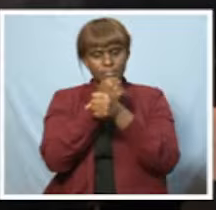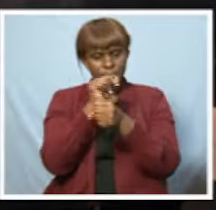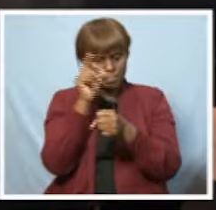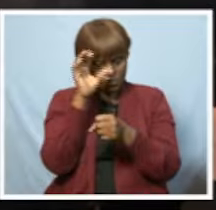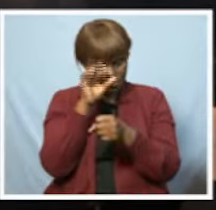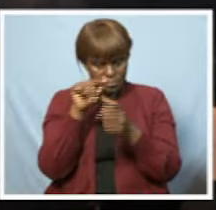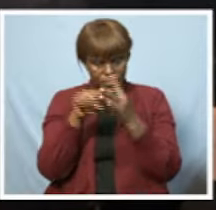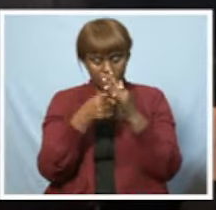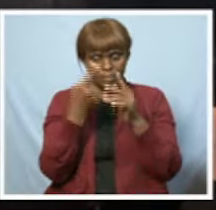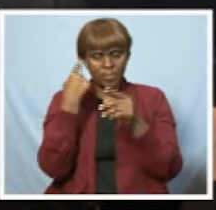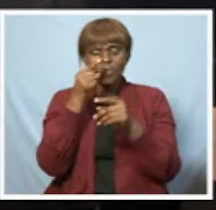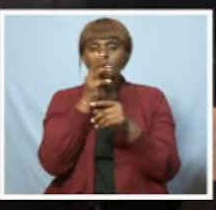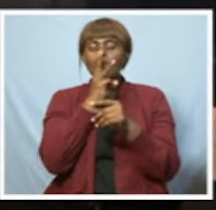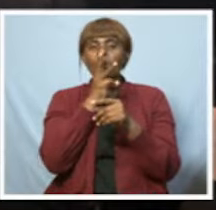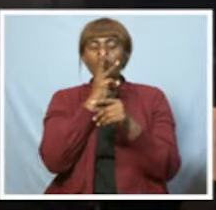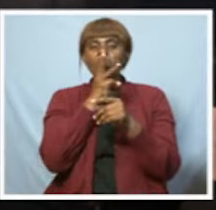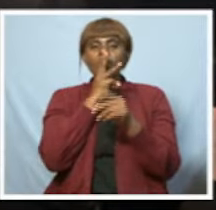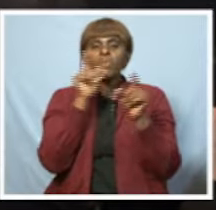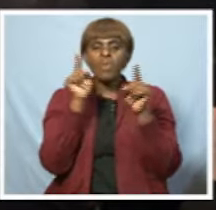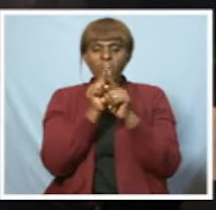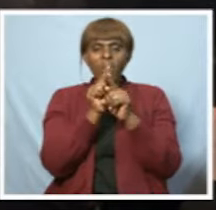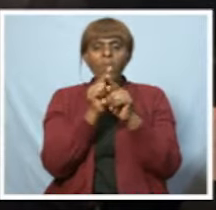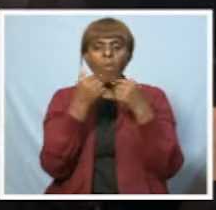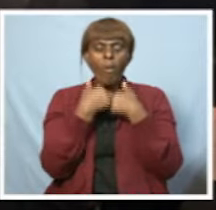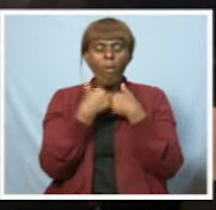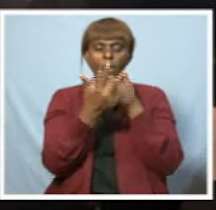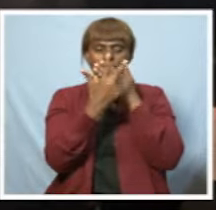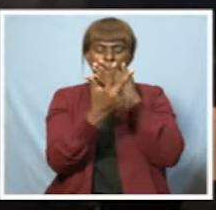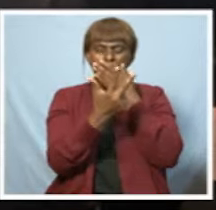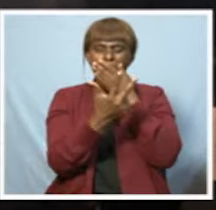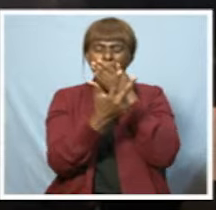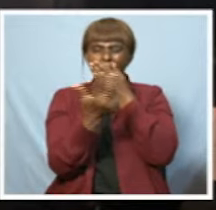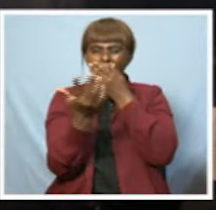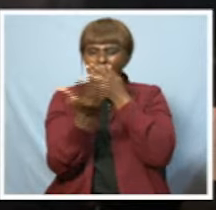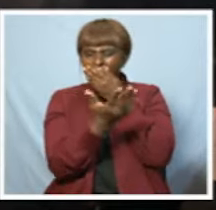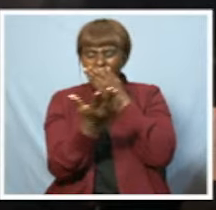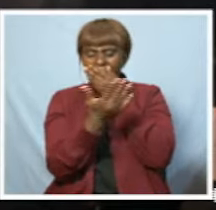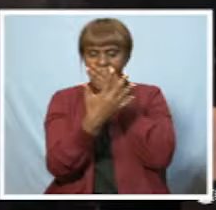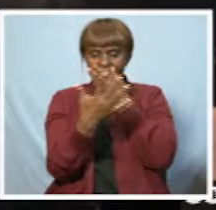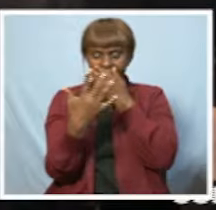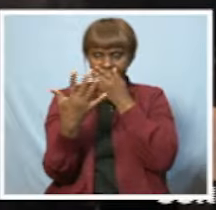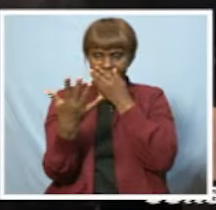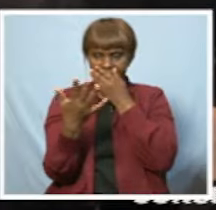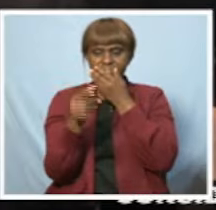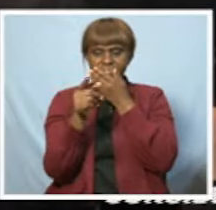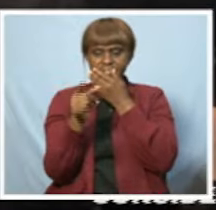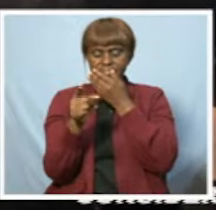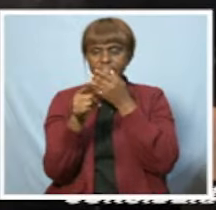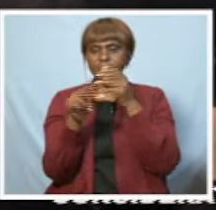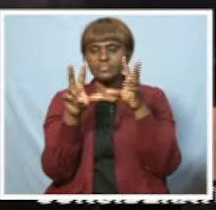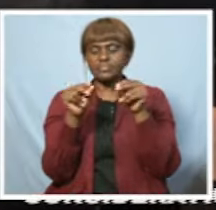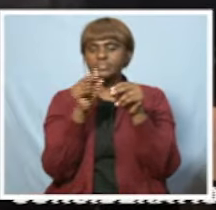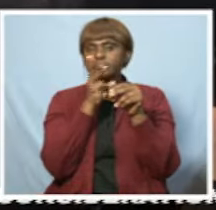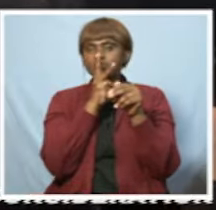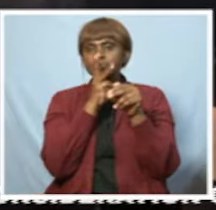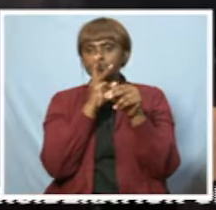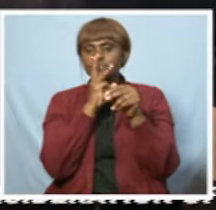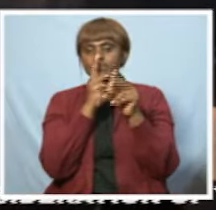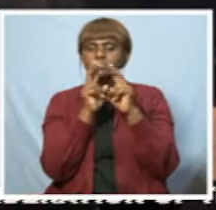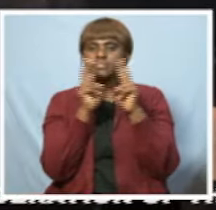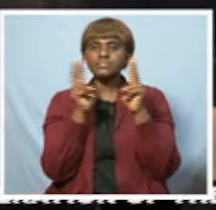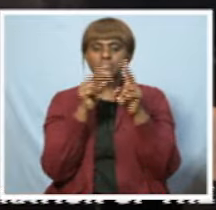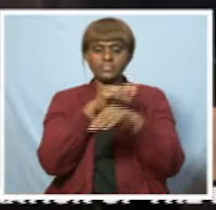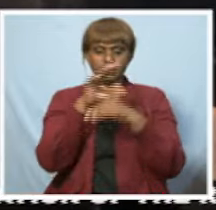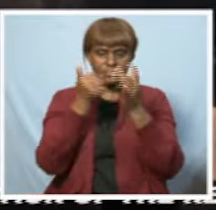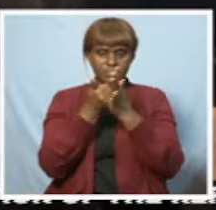water. He attempted 3 holes. And you say that the low water table, so they were